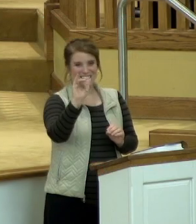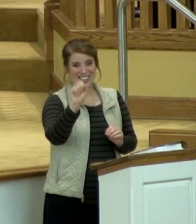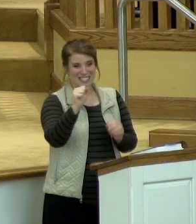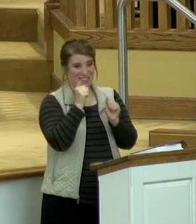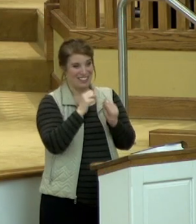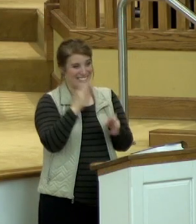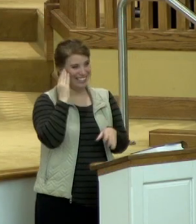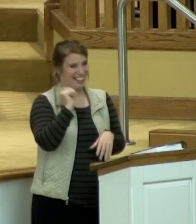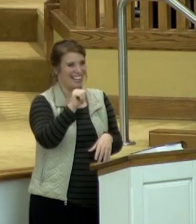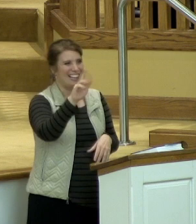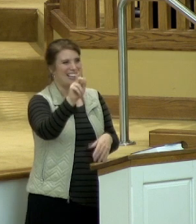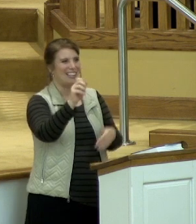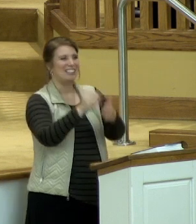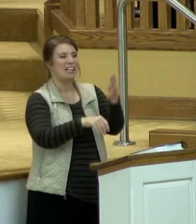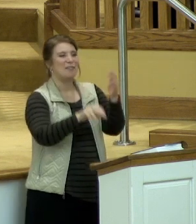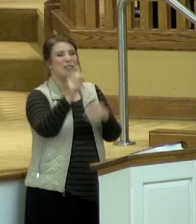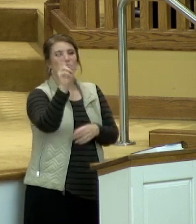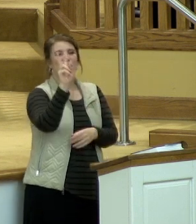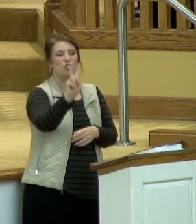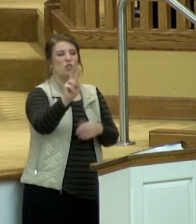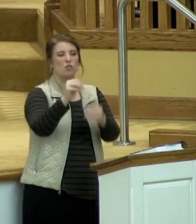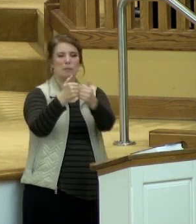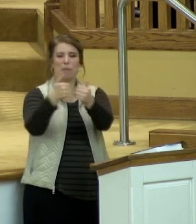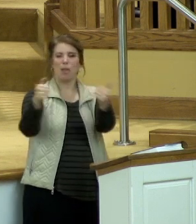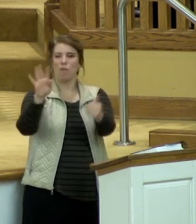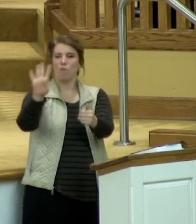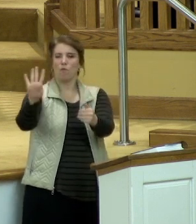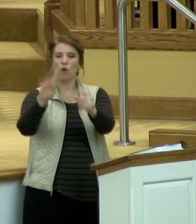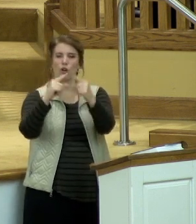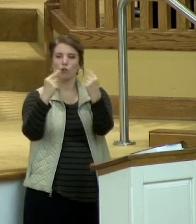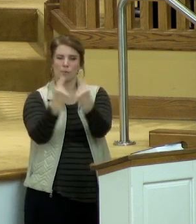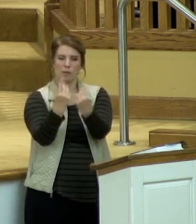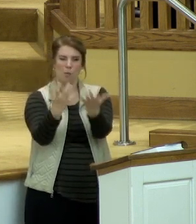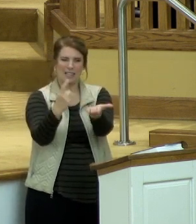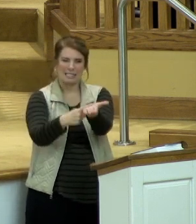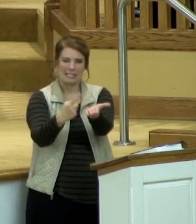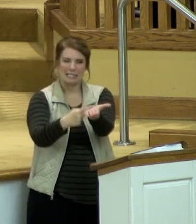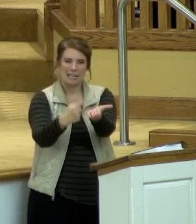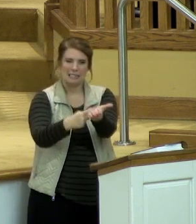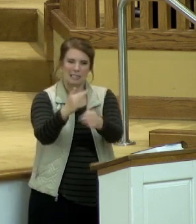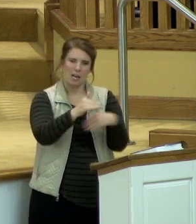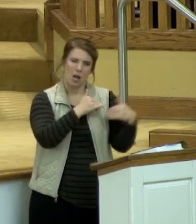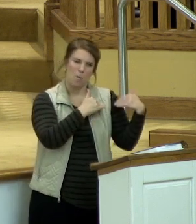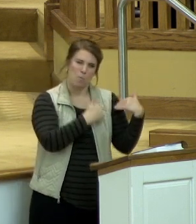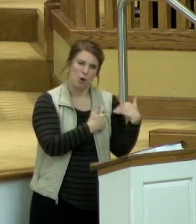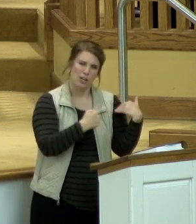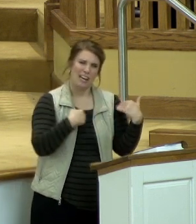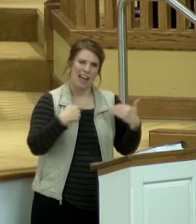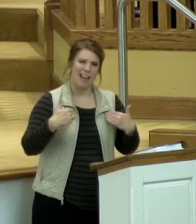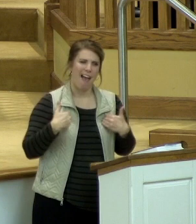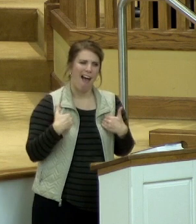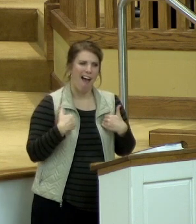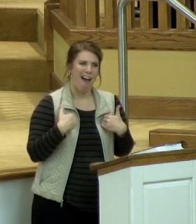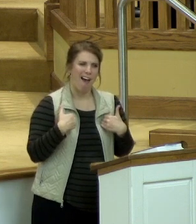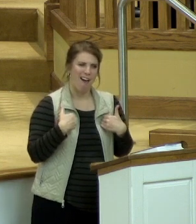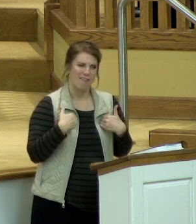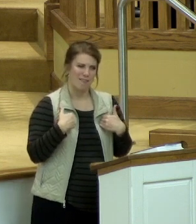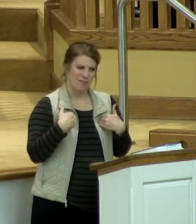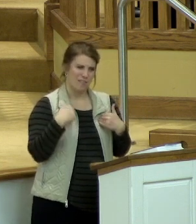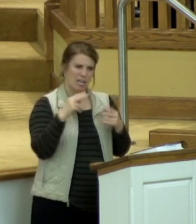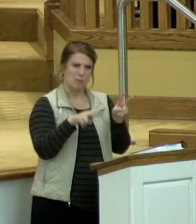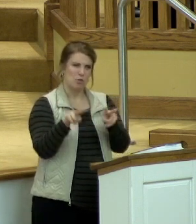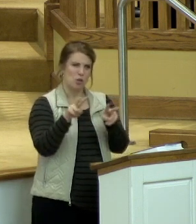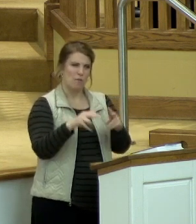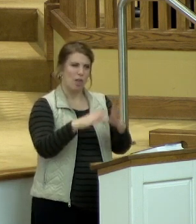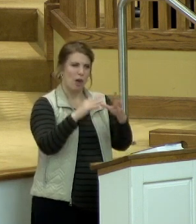That. Look at Luke chapter 2 with me real quickly. We're going to split up into four groups tonight. And here's what I want us to discuss tonight. Here's a burden I have. I observe it a lot when I